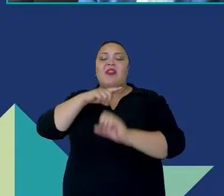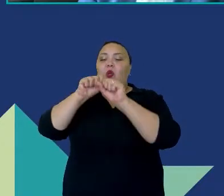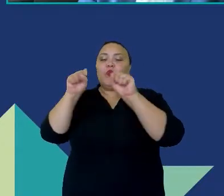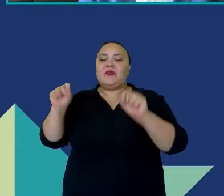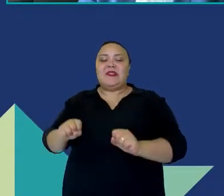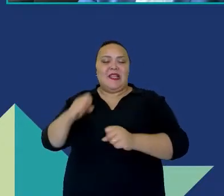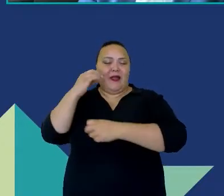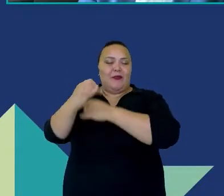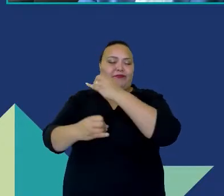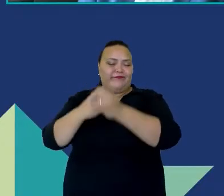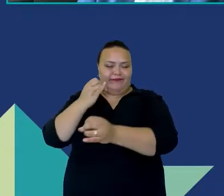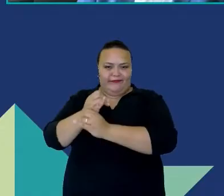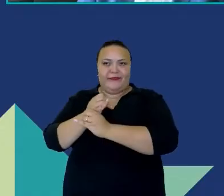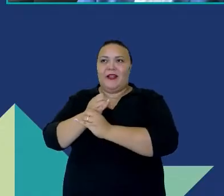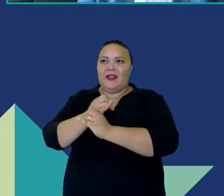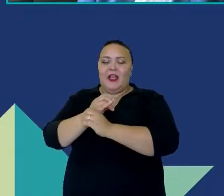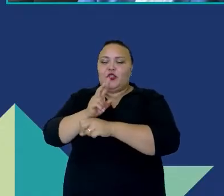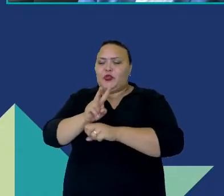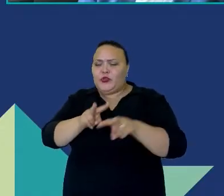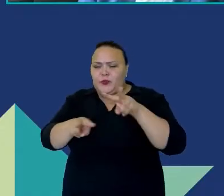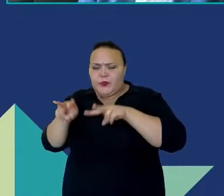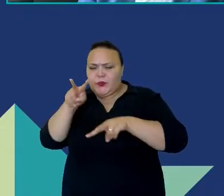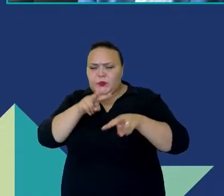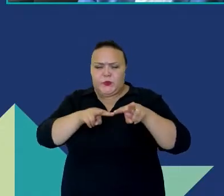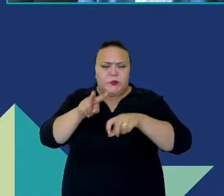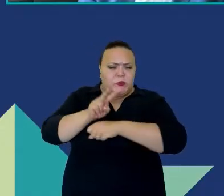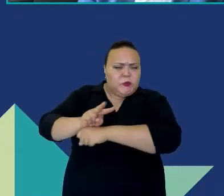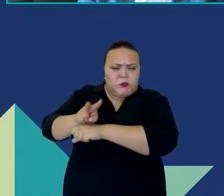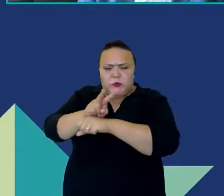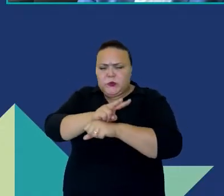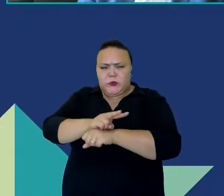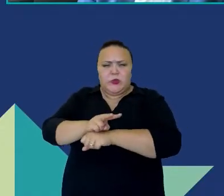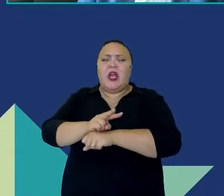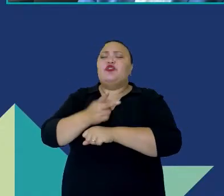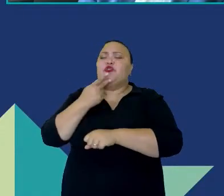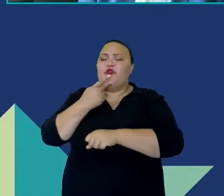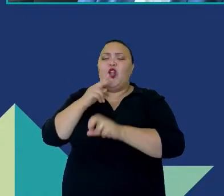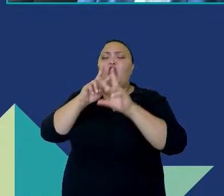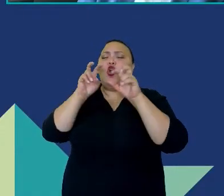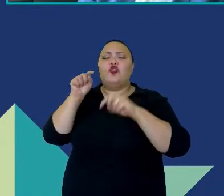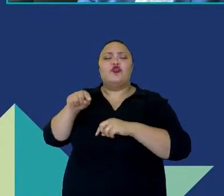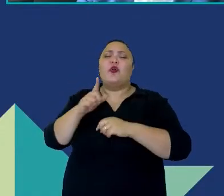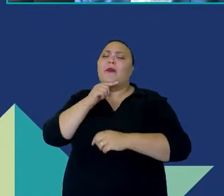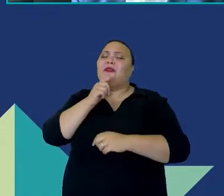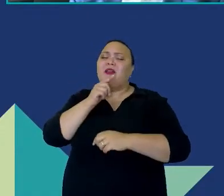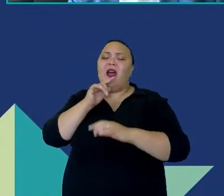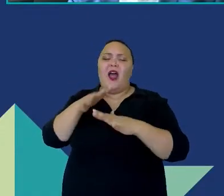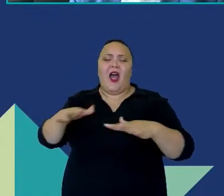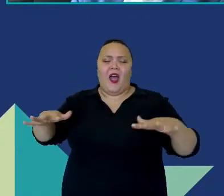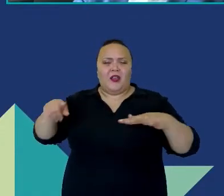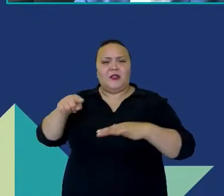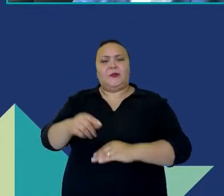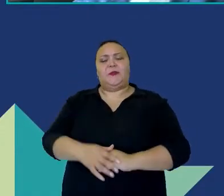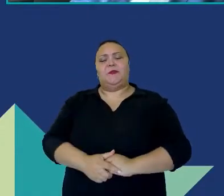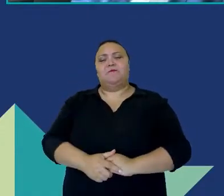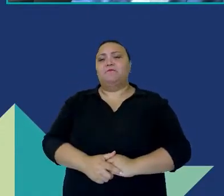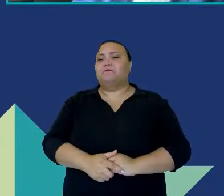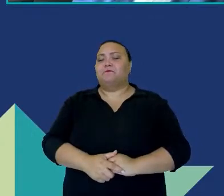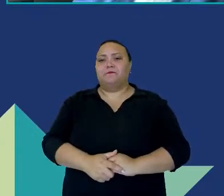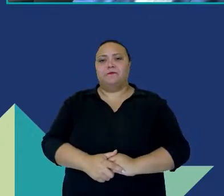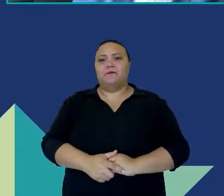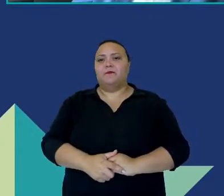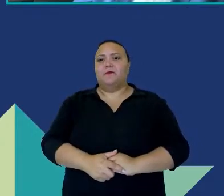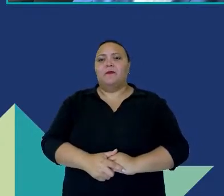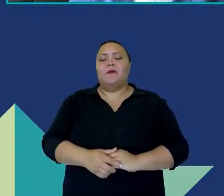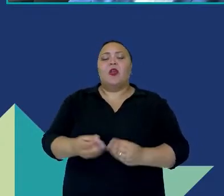basically the screen down here shows the gestión hídrica, so hydraulic